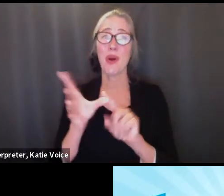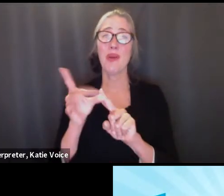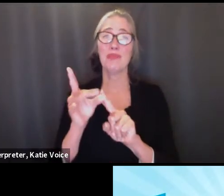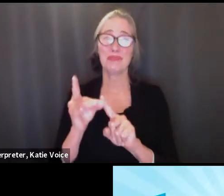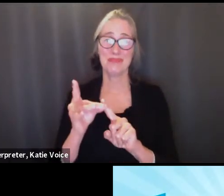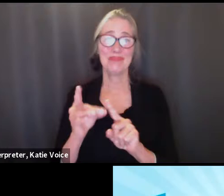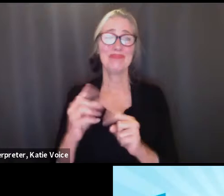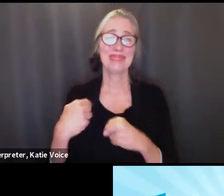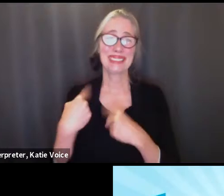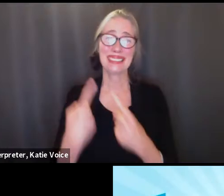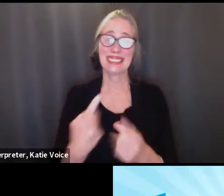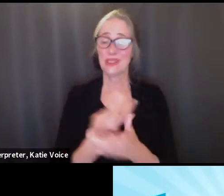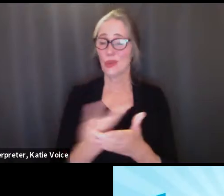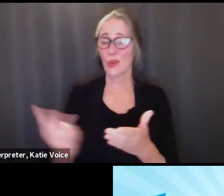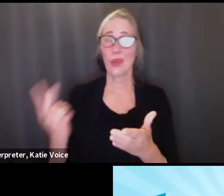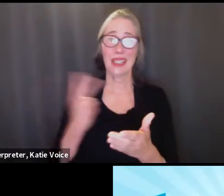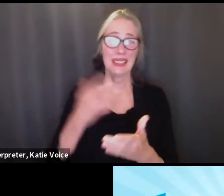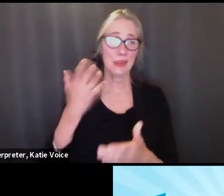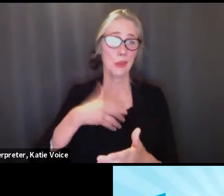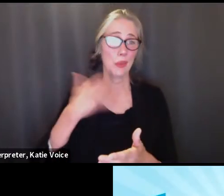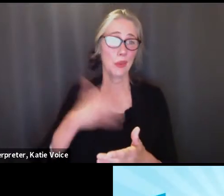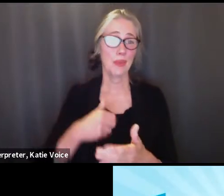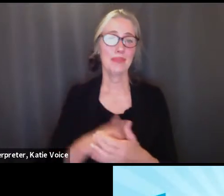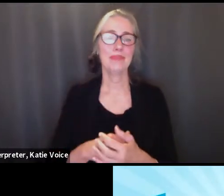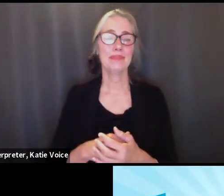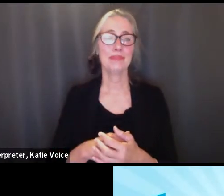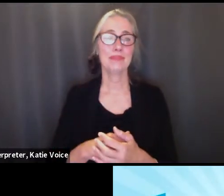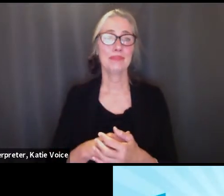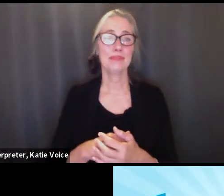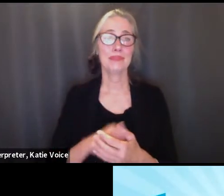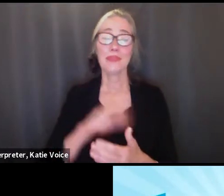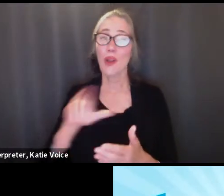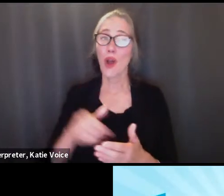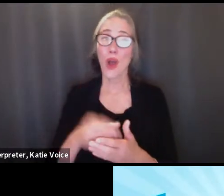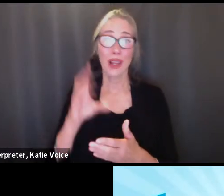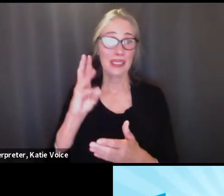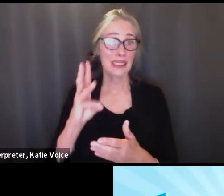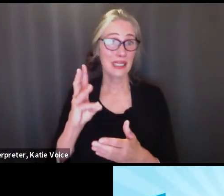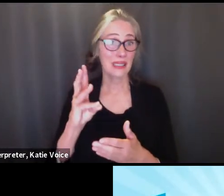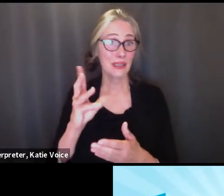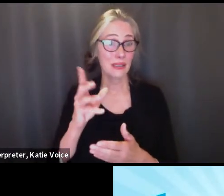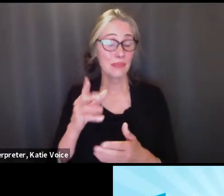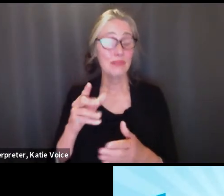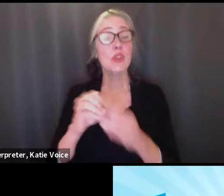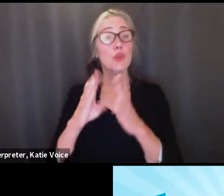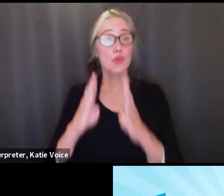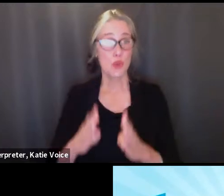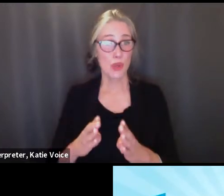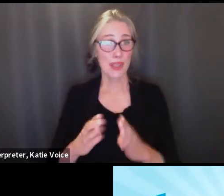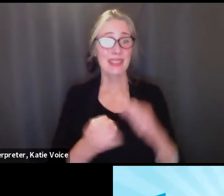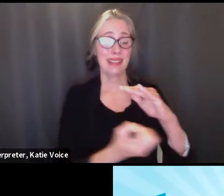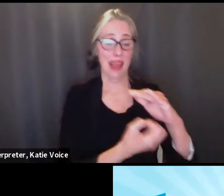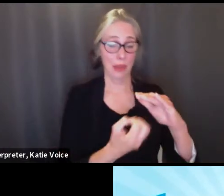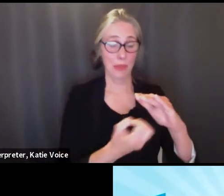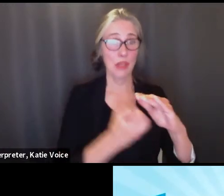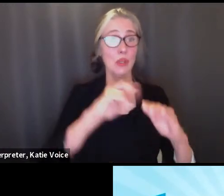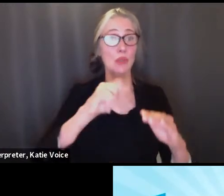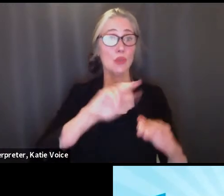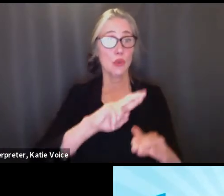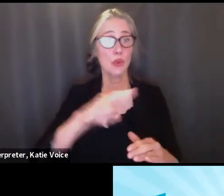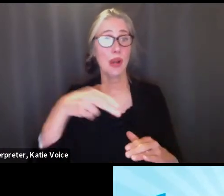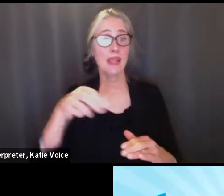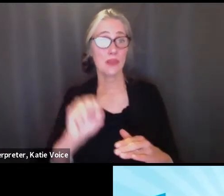we met 2 weeks ago. These were all students. Elementary, junior high, and high school students make up